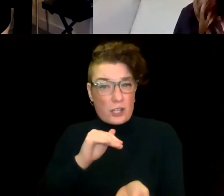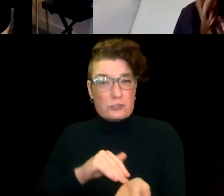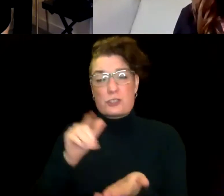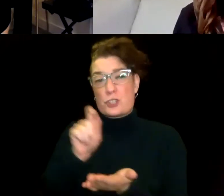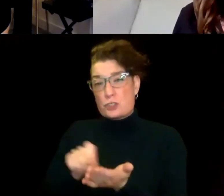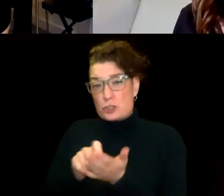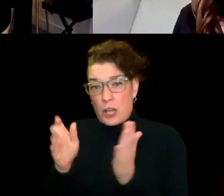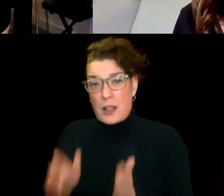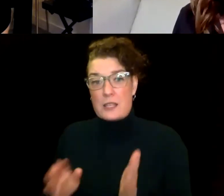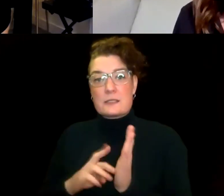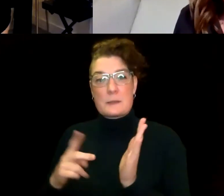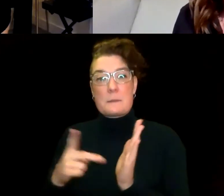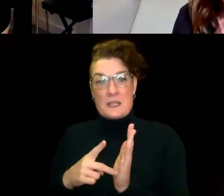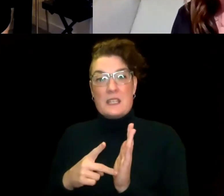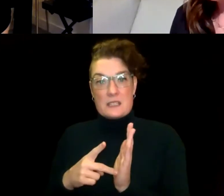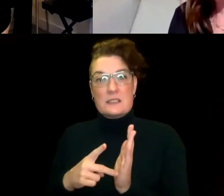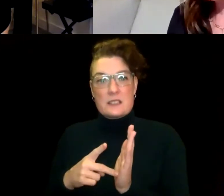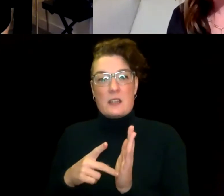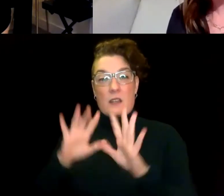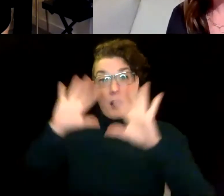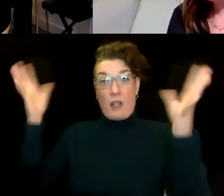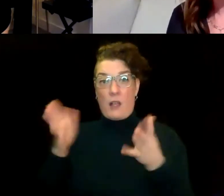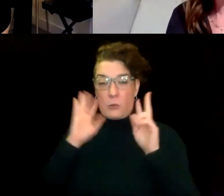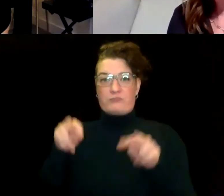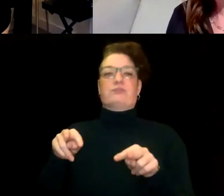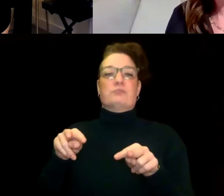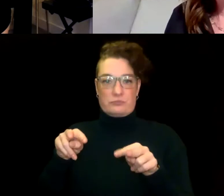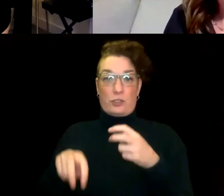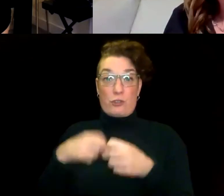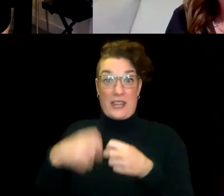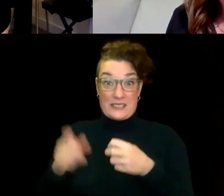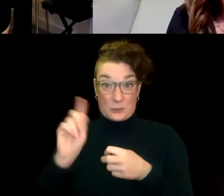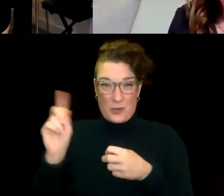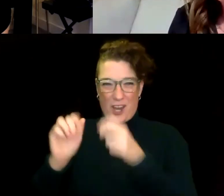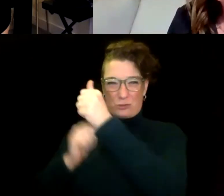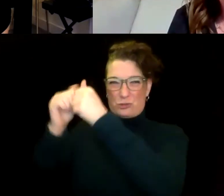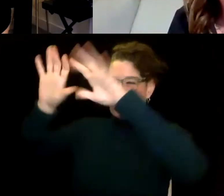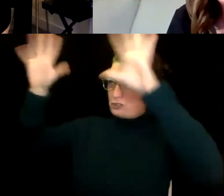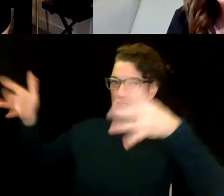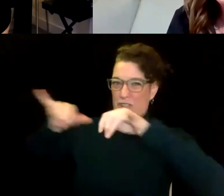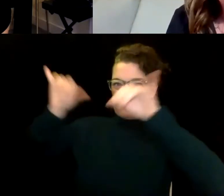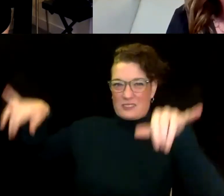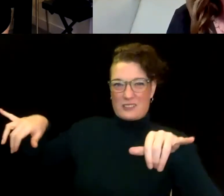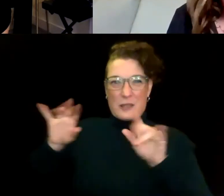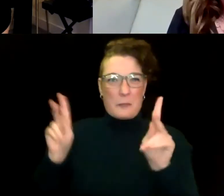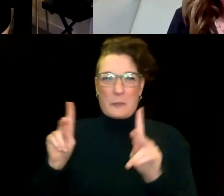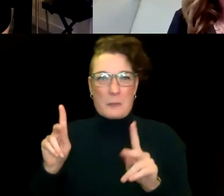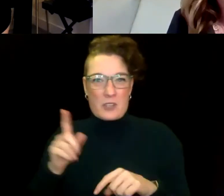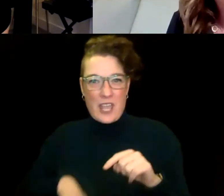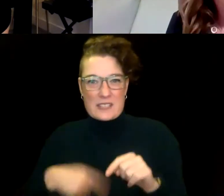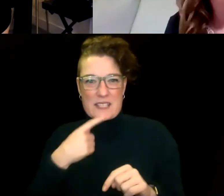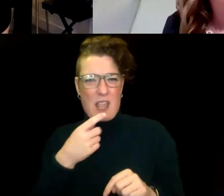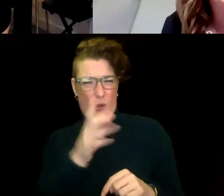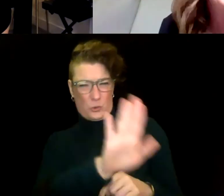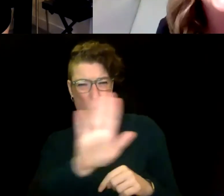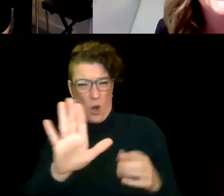into view, because like I'm here, Jennifer is here, we're telling our stories. Nobody can say that didn't